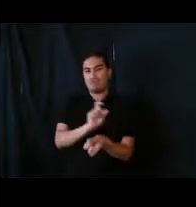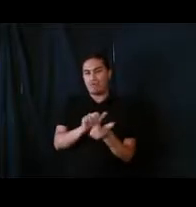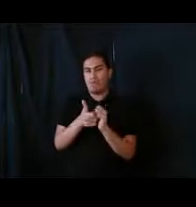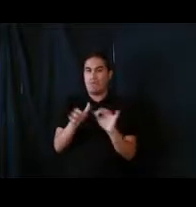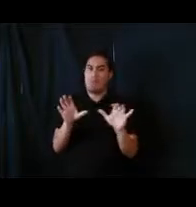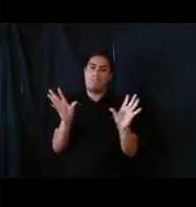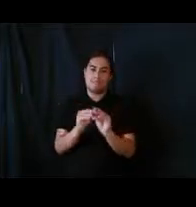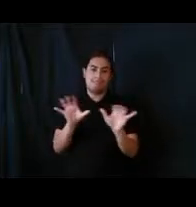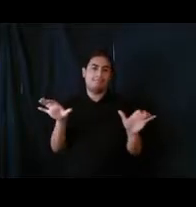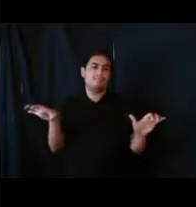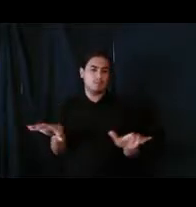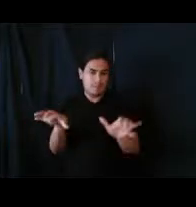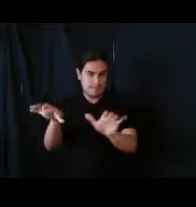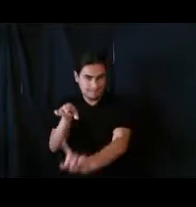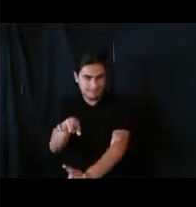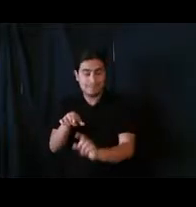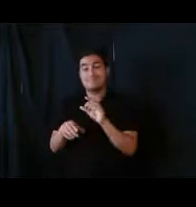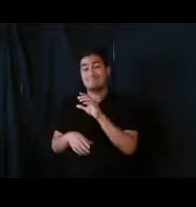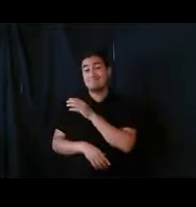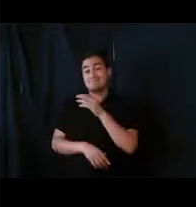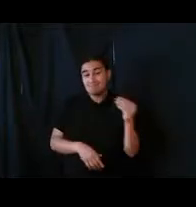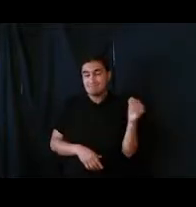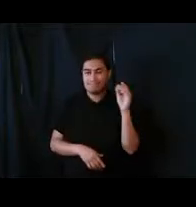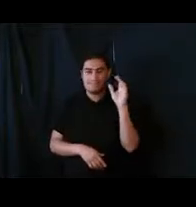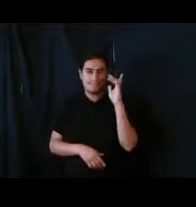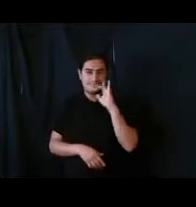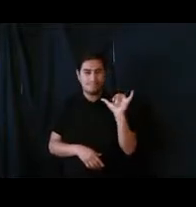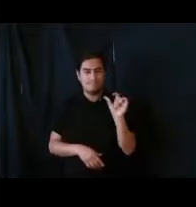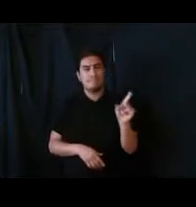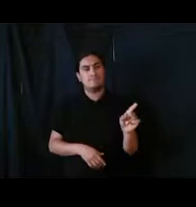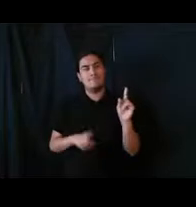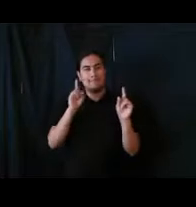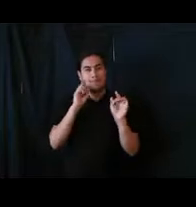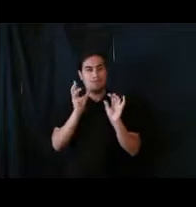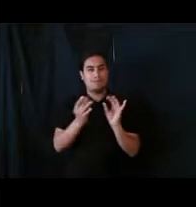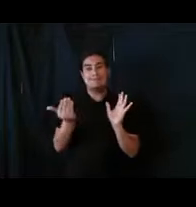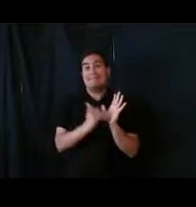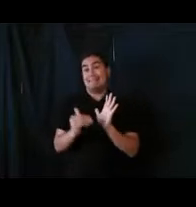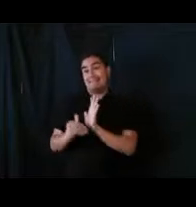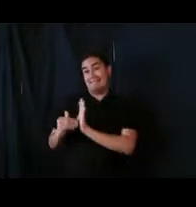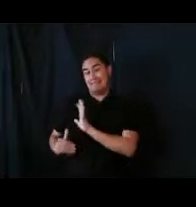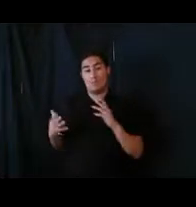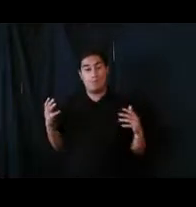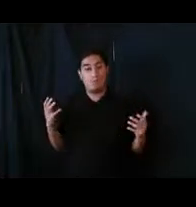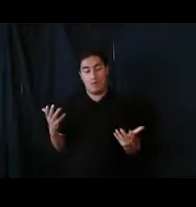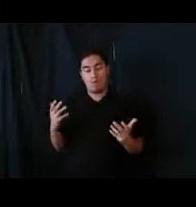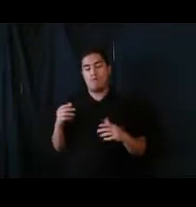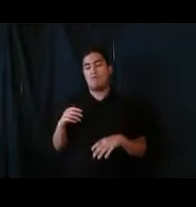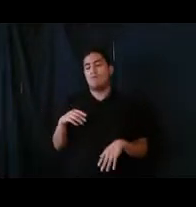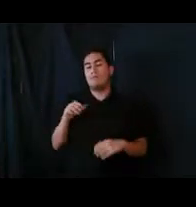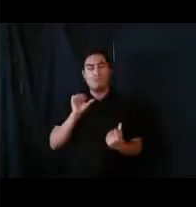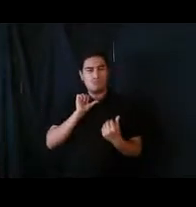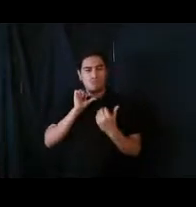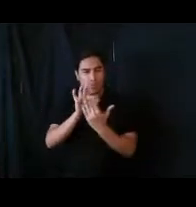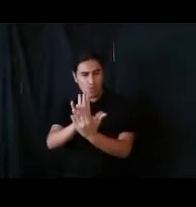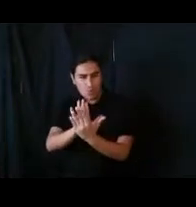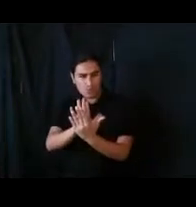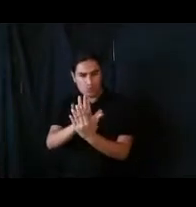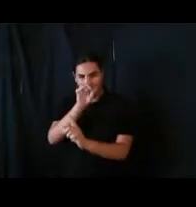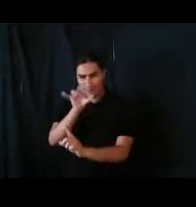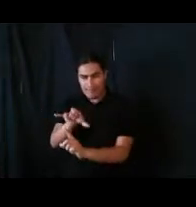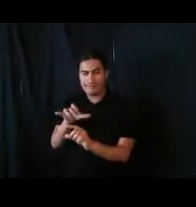done and it seemed as though and i think what was reiterated again and again it was the approach was what